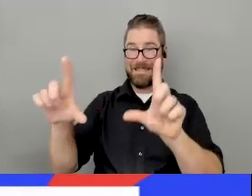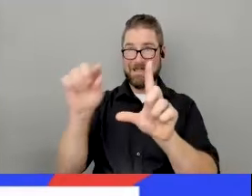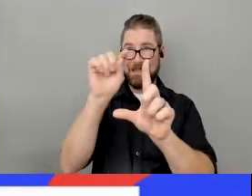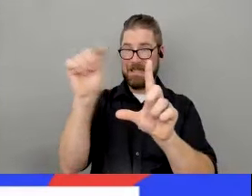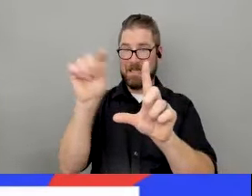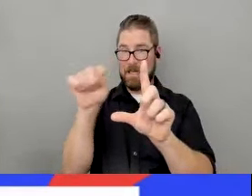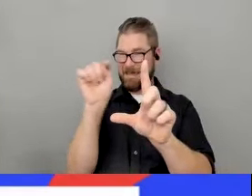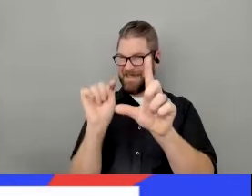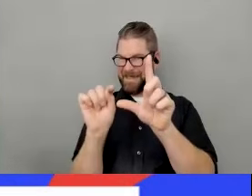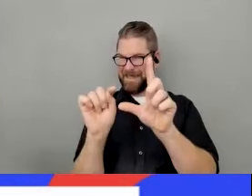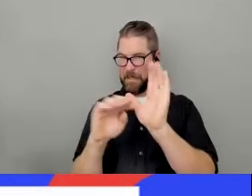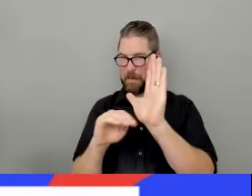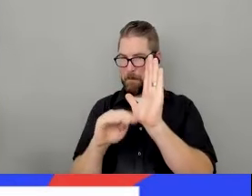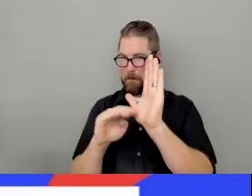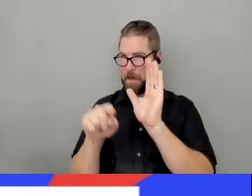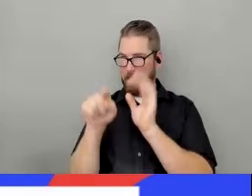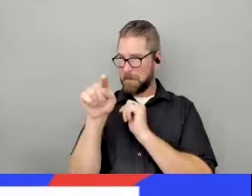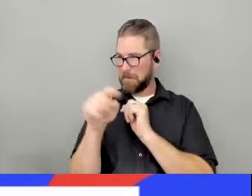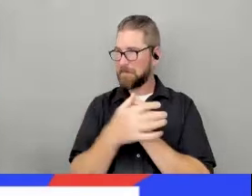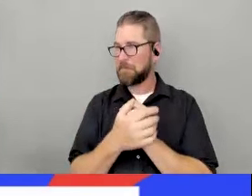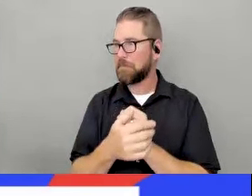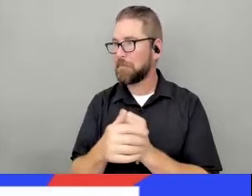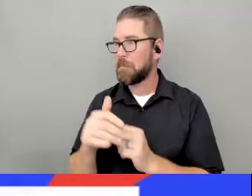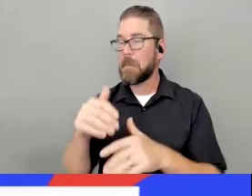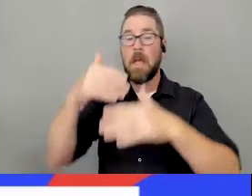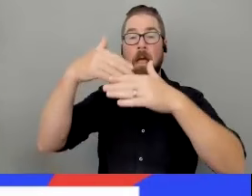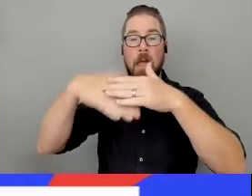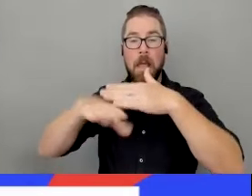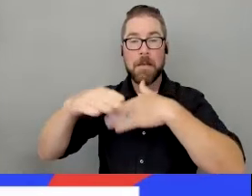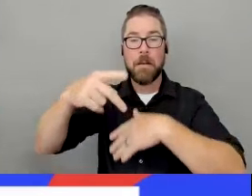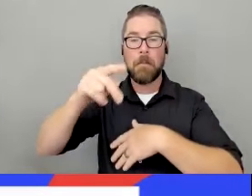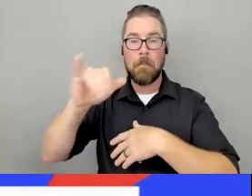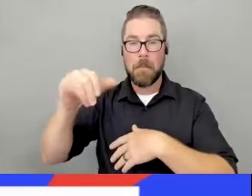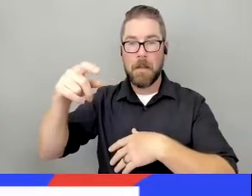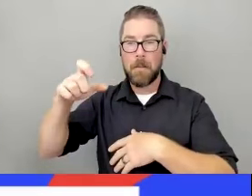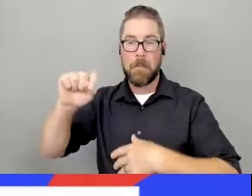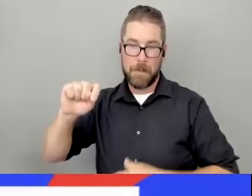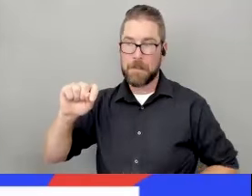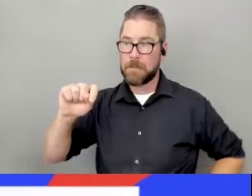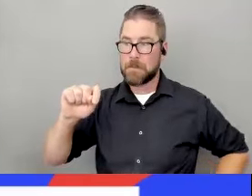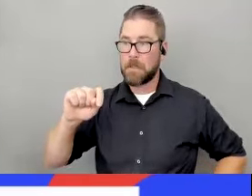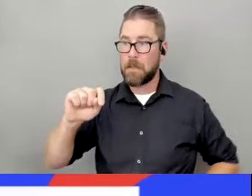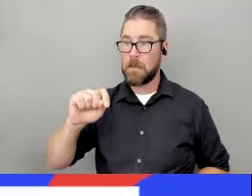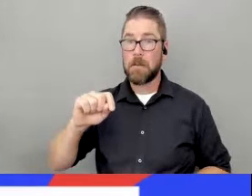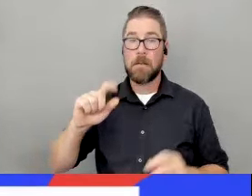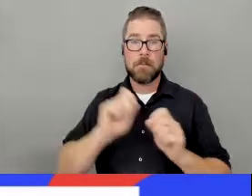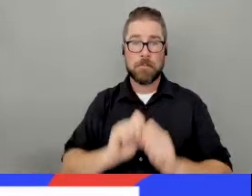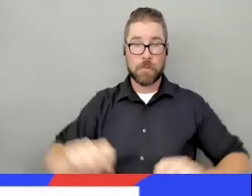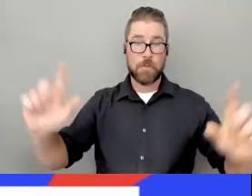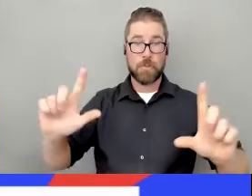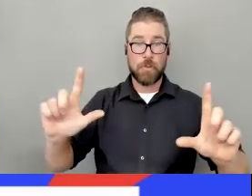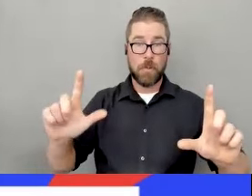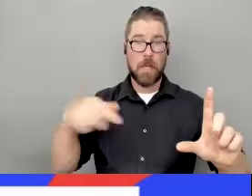enter Play Pause It. When I enter Play Pause It, it's going to give us a screen like this here.